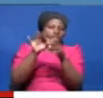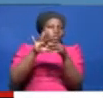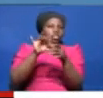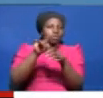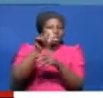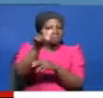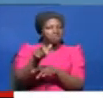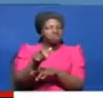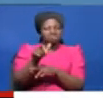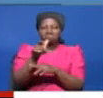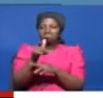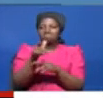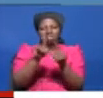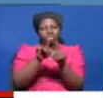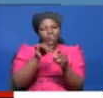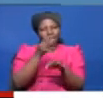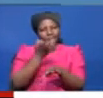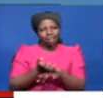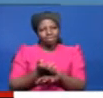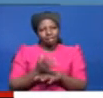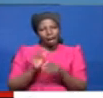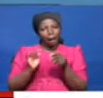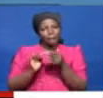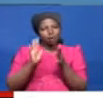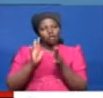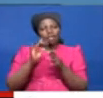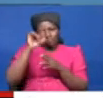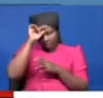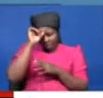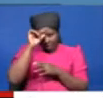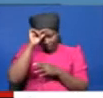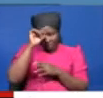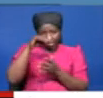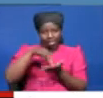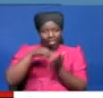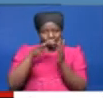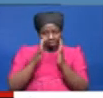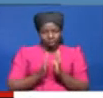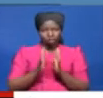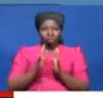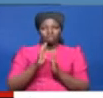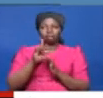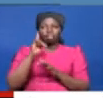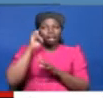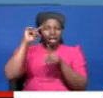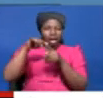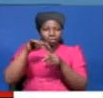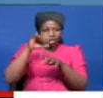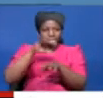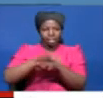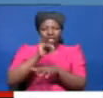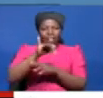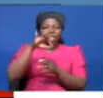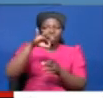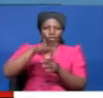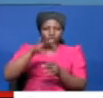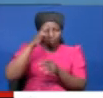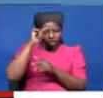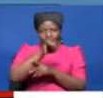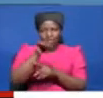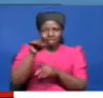most of what is the political collection right now of most of the gubernatorial candidates is actually getting that vote of those different